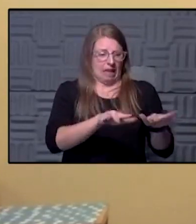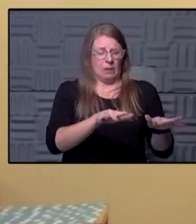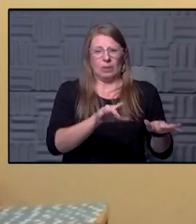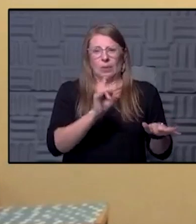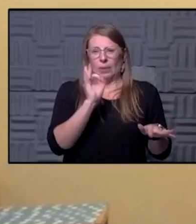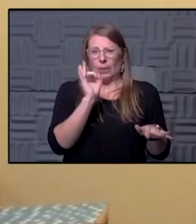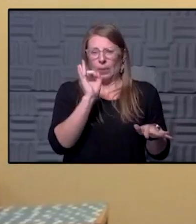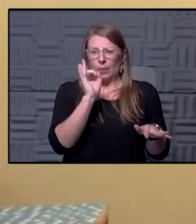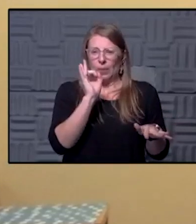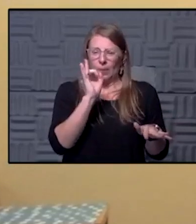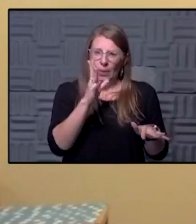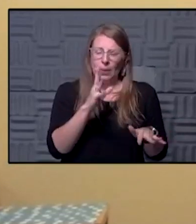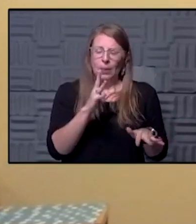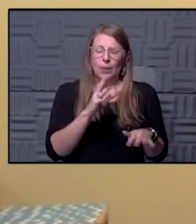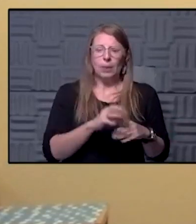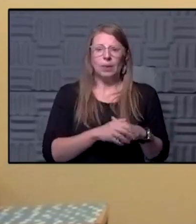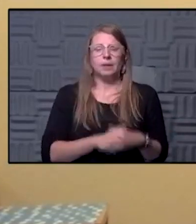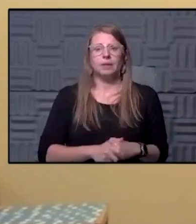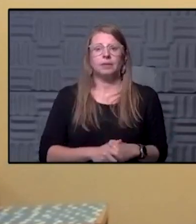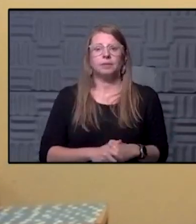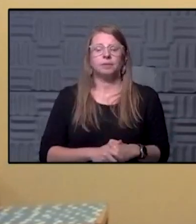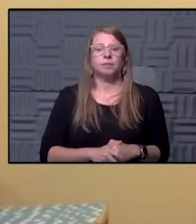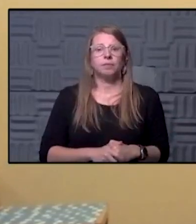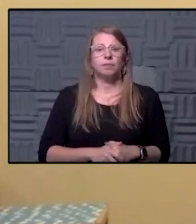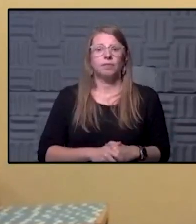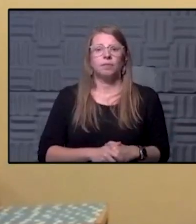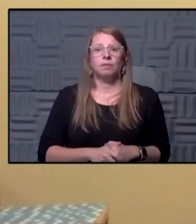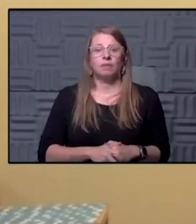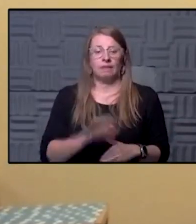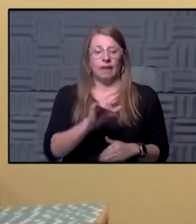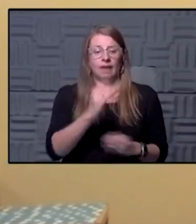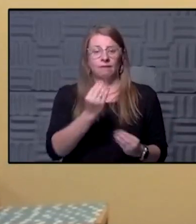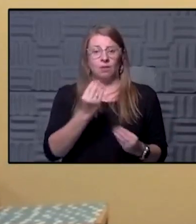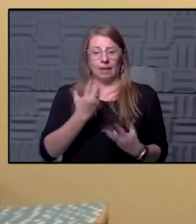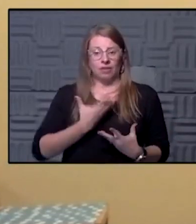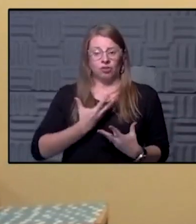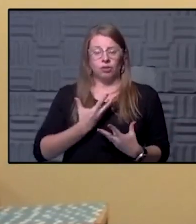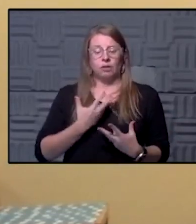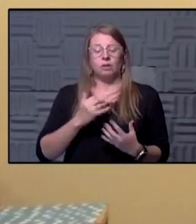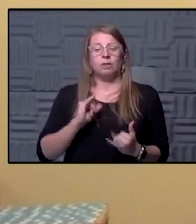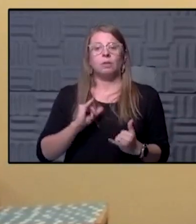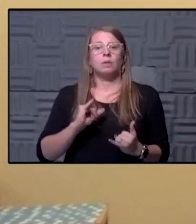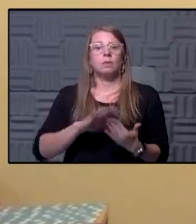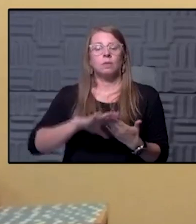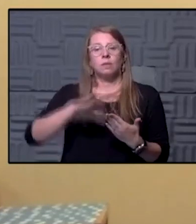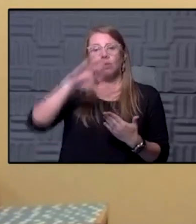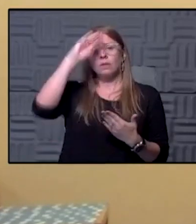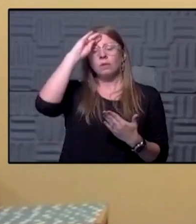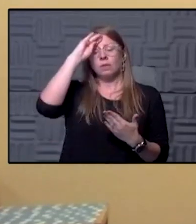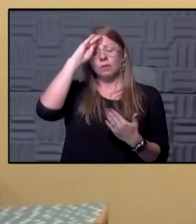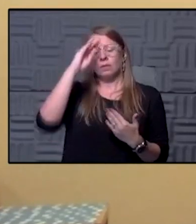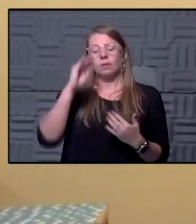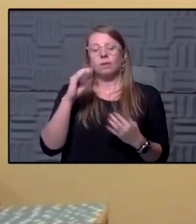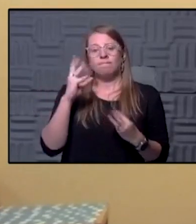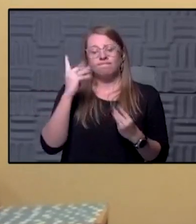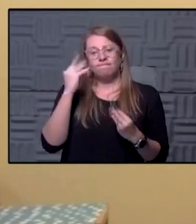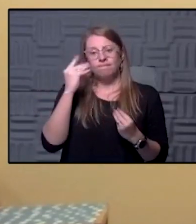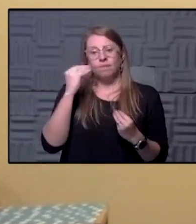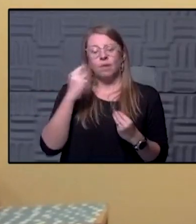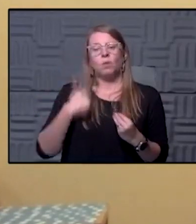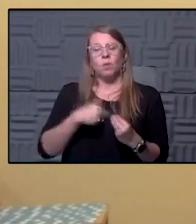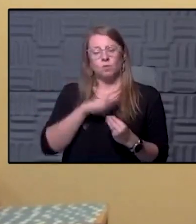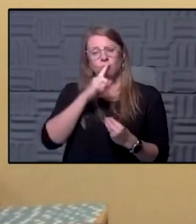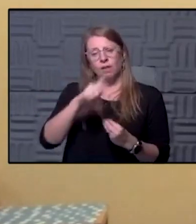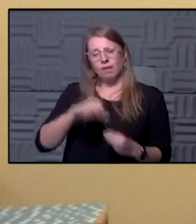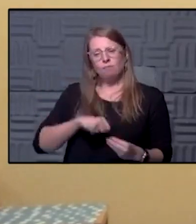extremely devastating. And I think that information was really taken to heart, and we're really proud of some